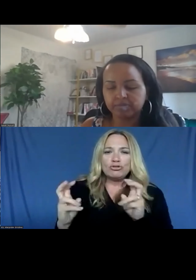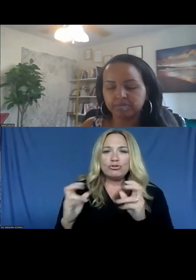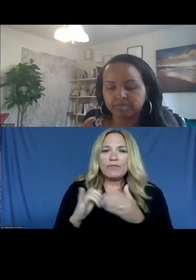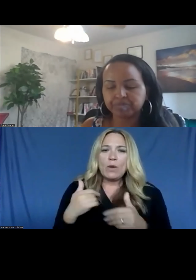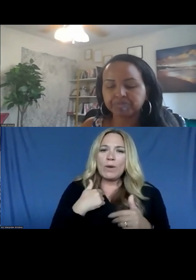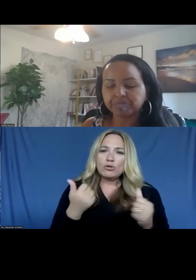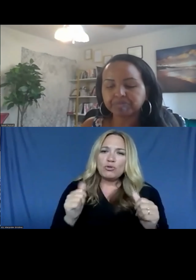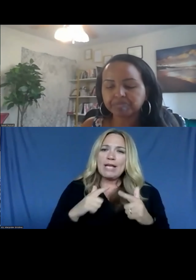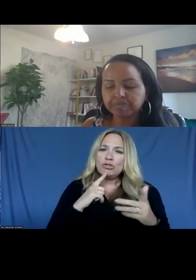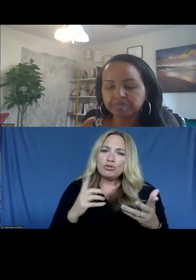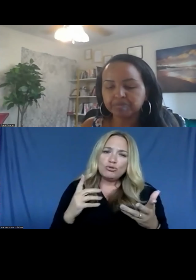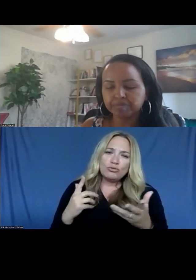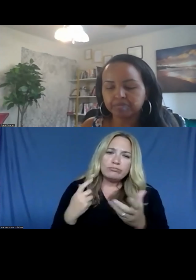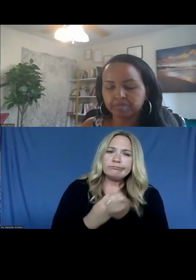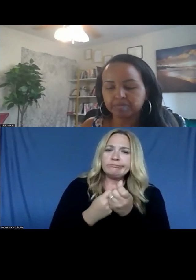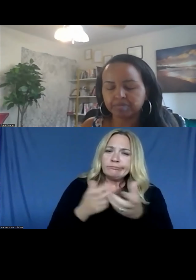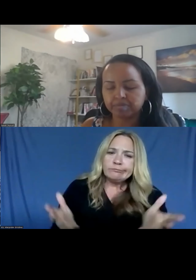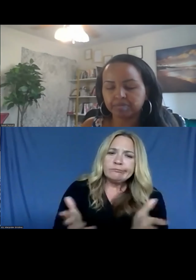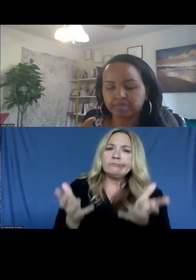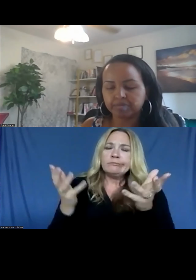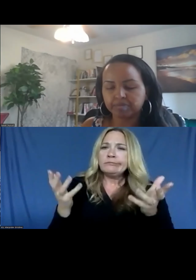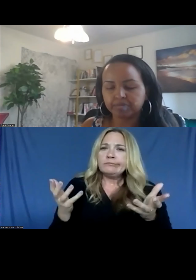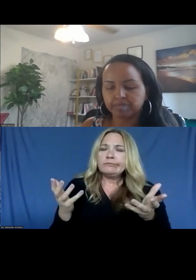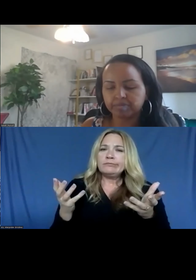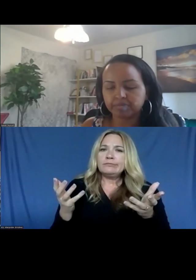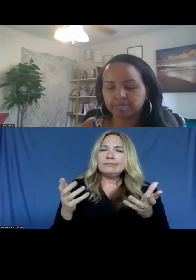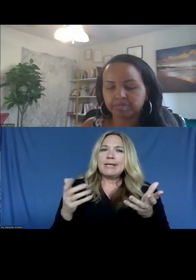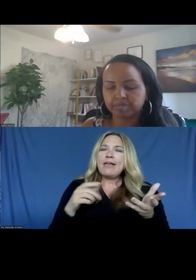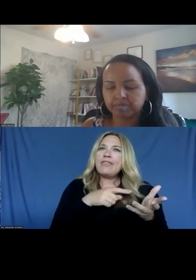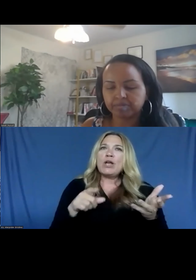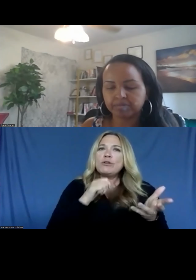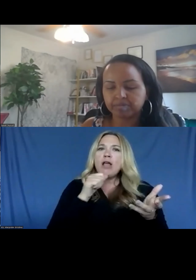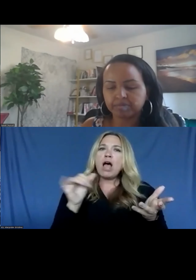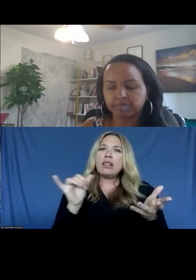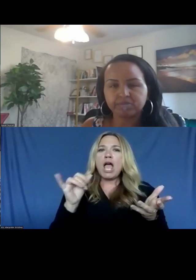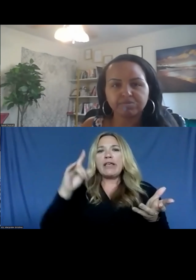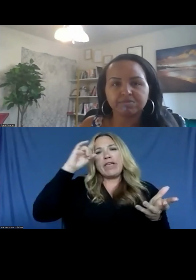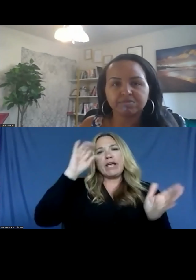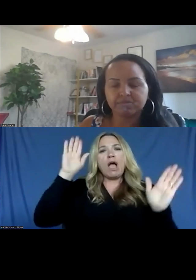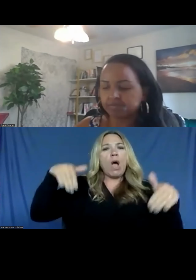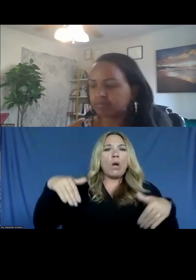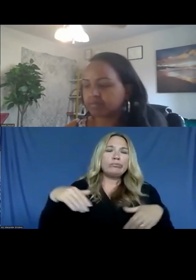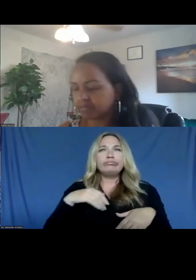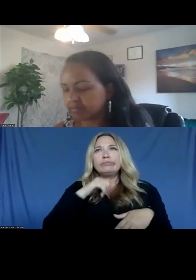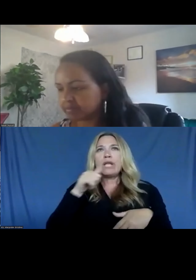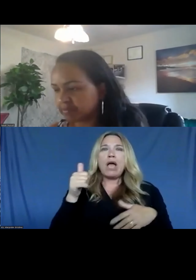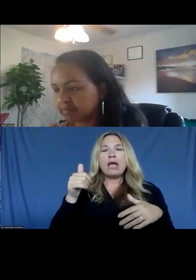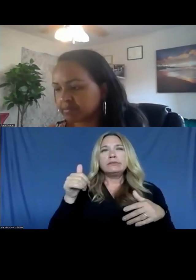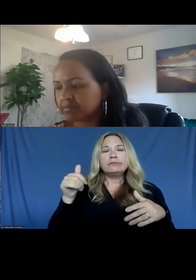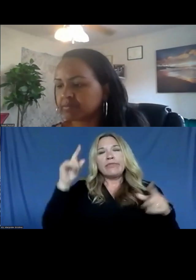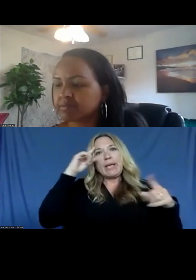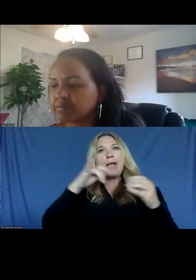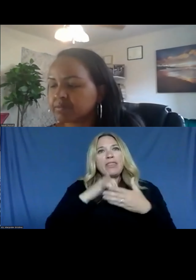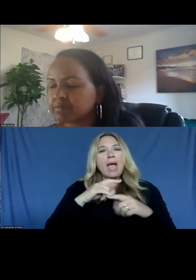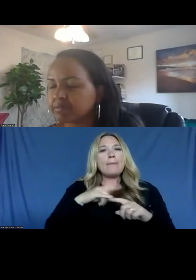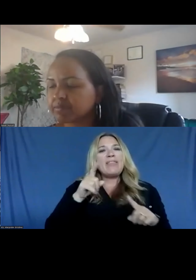and that we've talked about today, it's not lost on them. We just have to help them reconnect with our issues. So in recognizing that